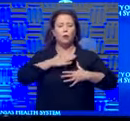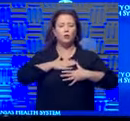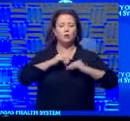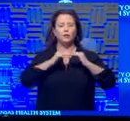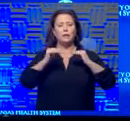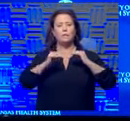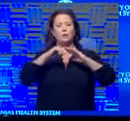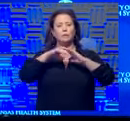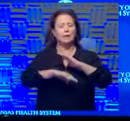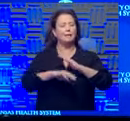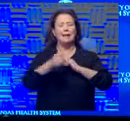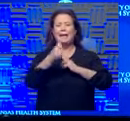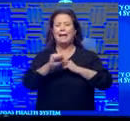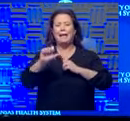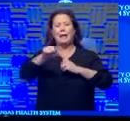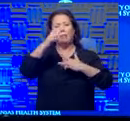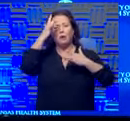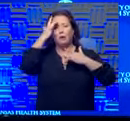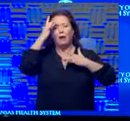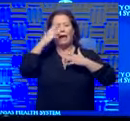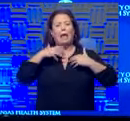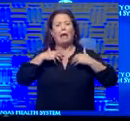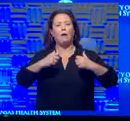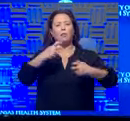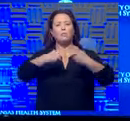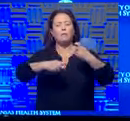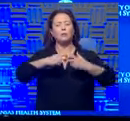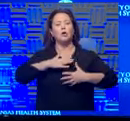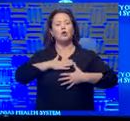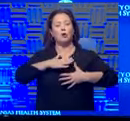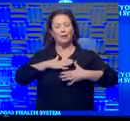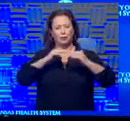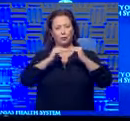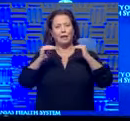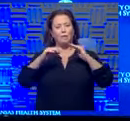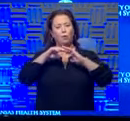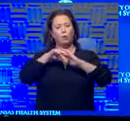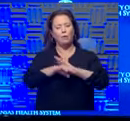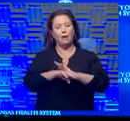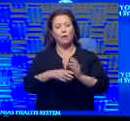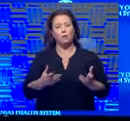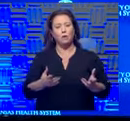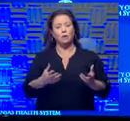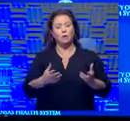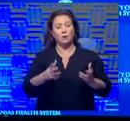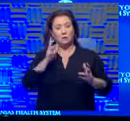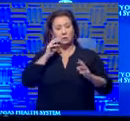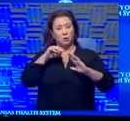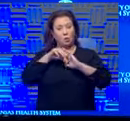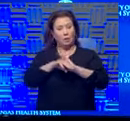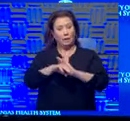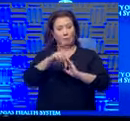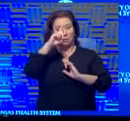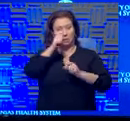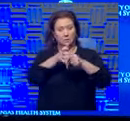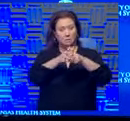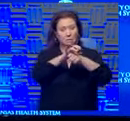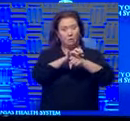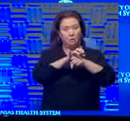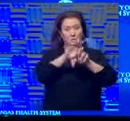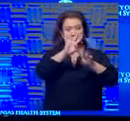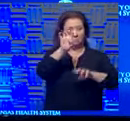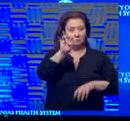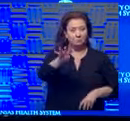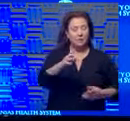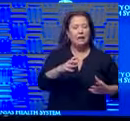COPD or emphysema or any other of a number of health problems, your oxygen level may go down. Is it going down because of COVID? Look, if